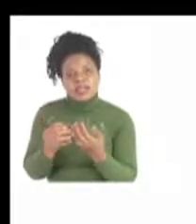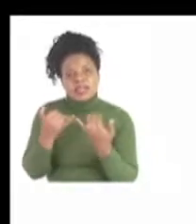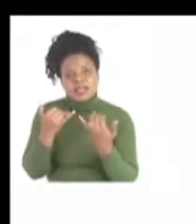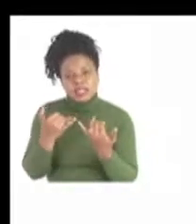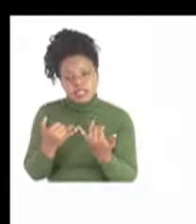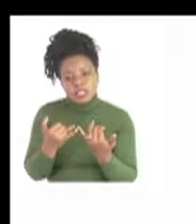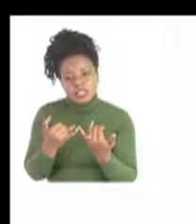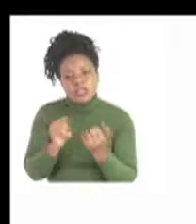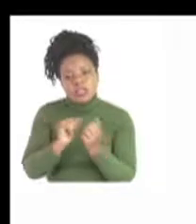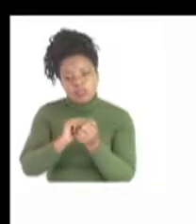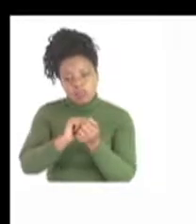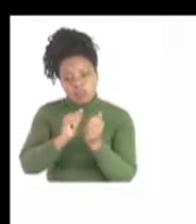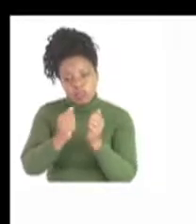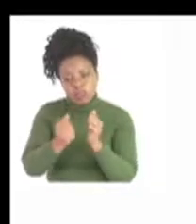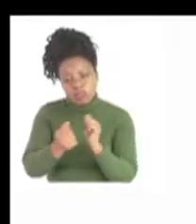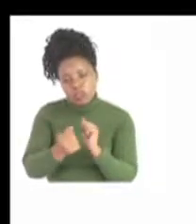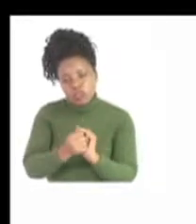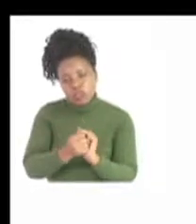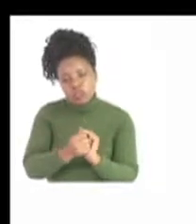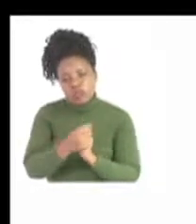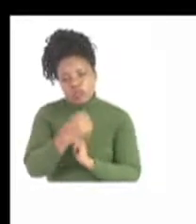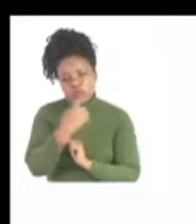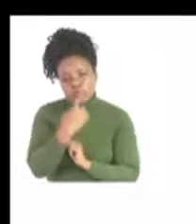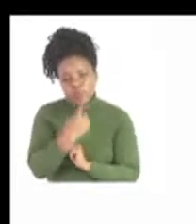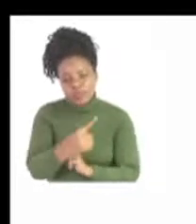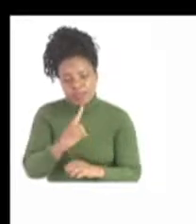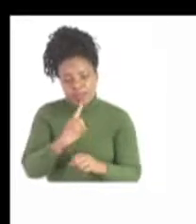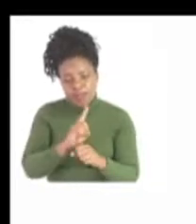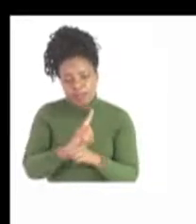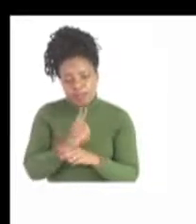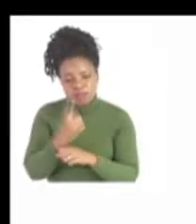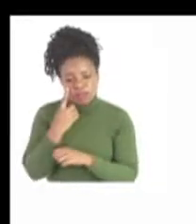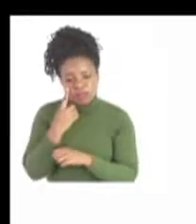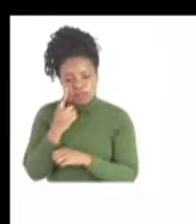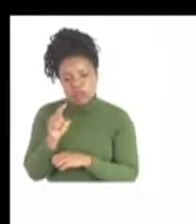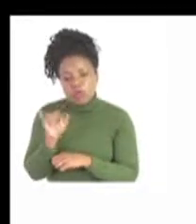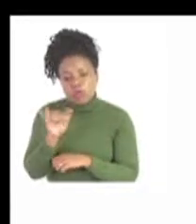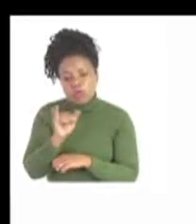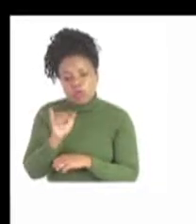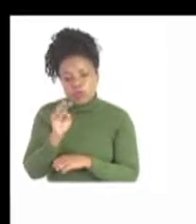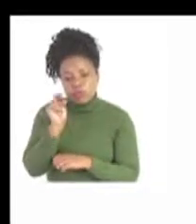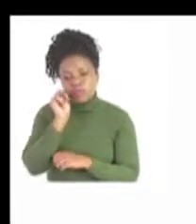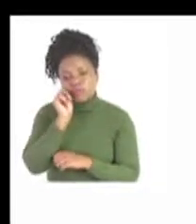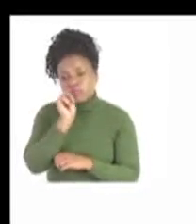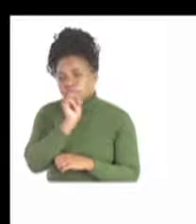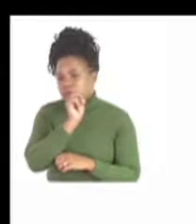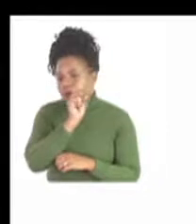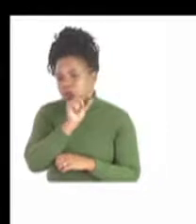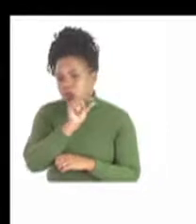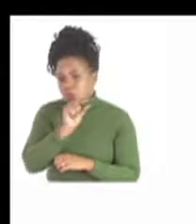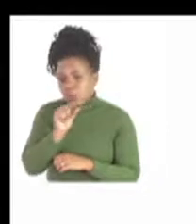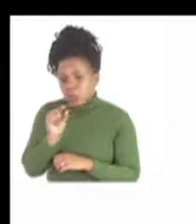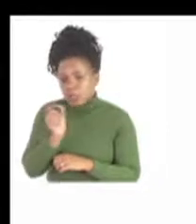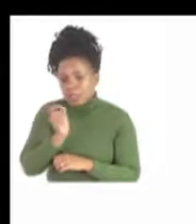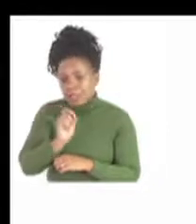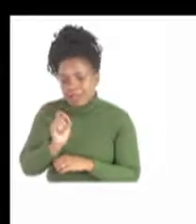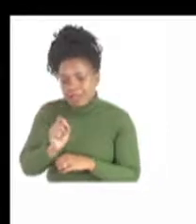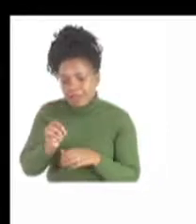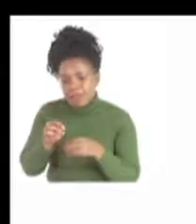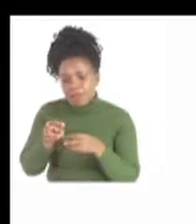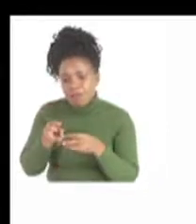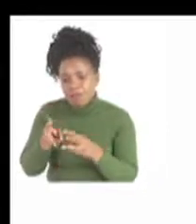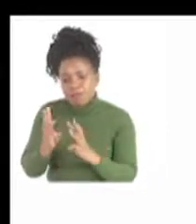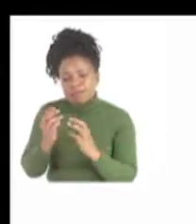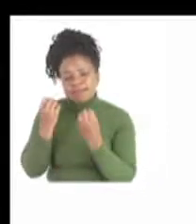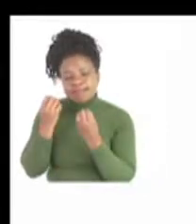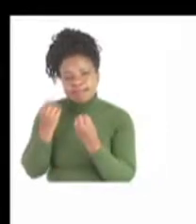on the walls and roofs. So what you need to do first is identify the nouns that are in a plural,